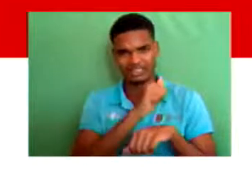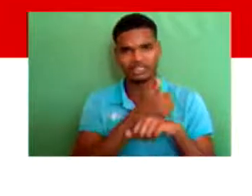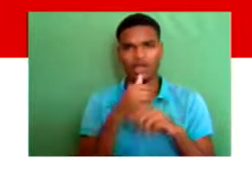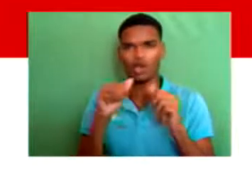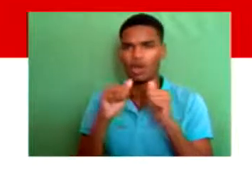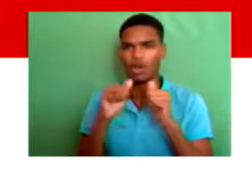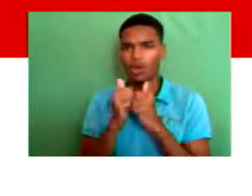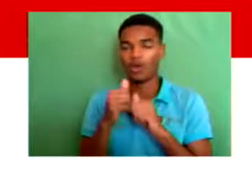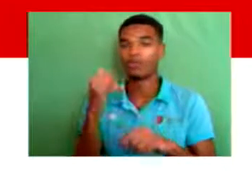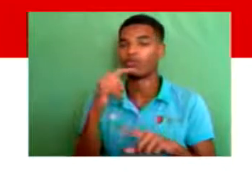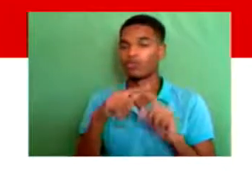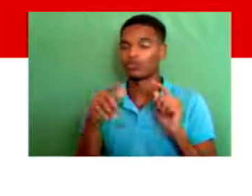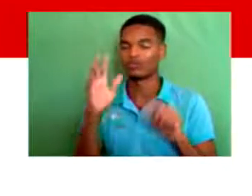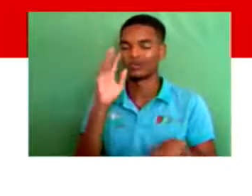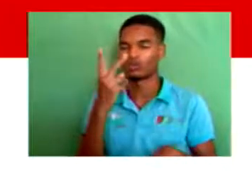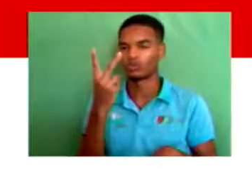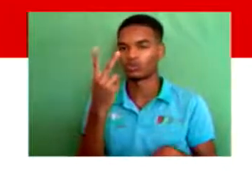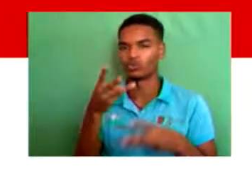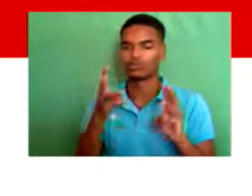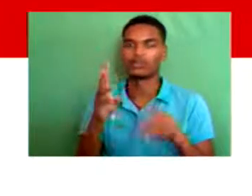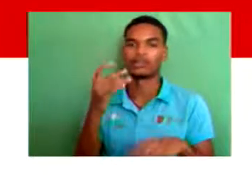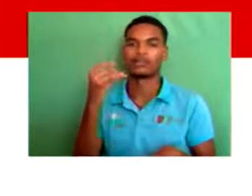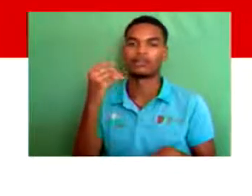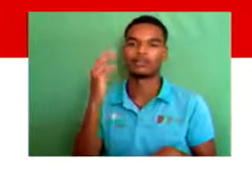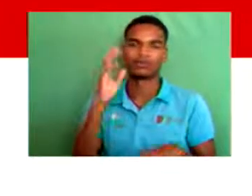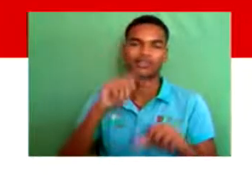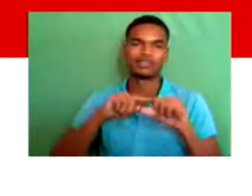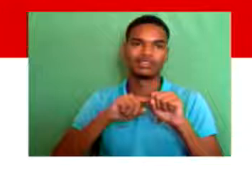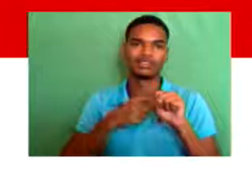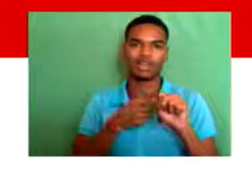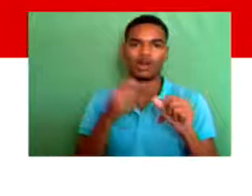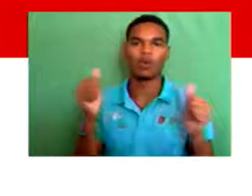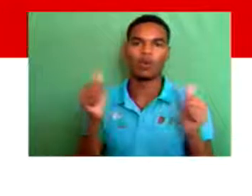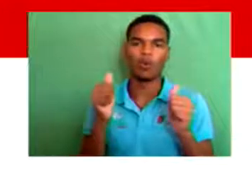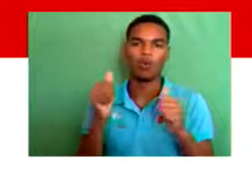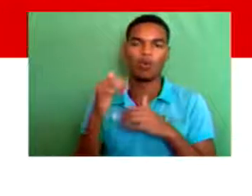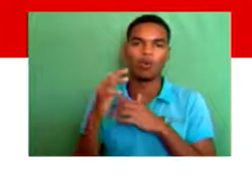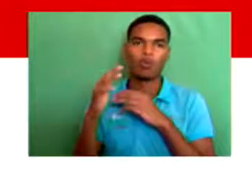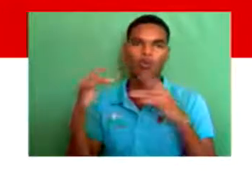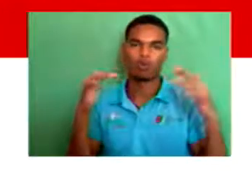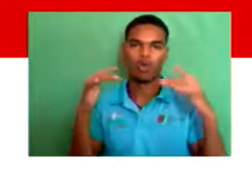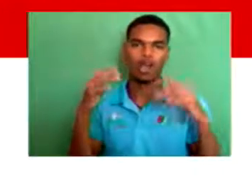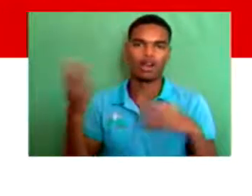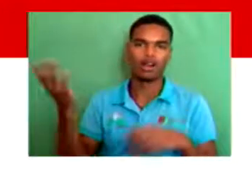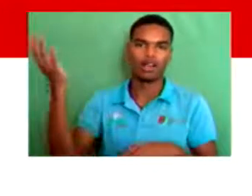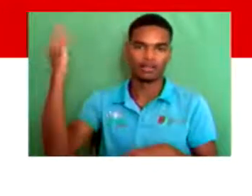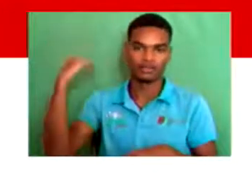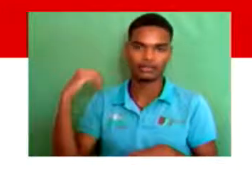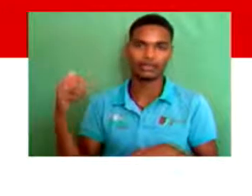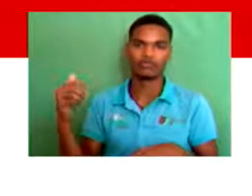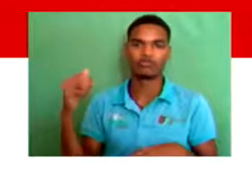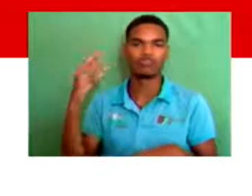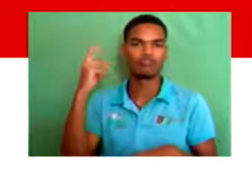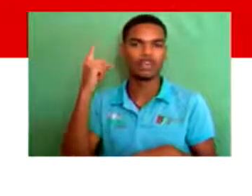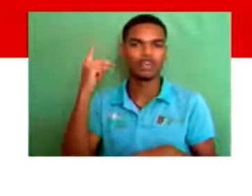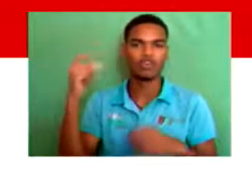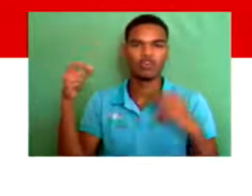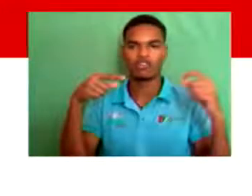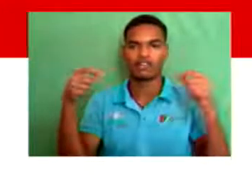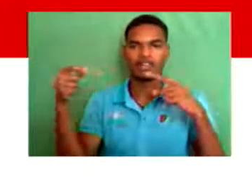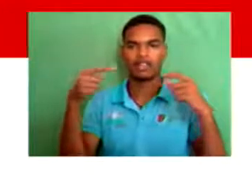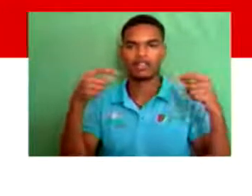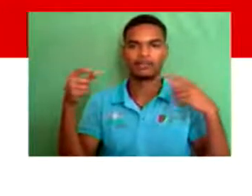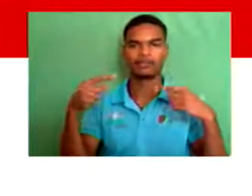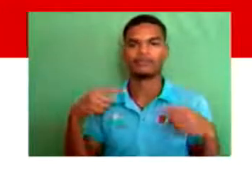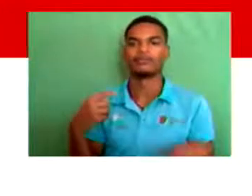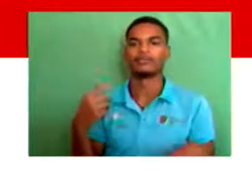system, it began in the Cold War, long time ago, radio relay, where one station